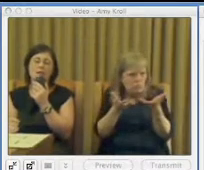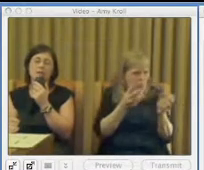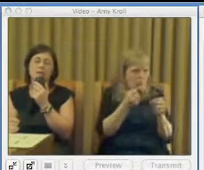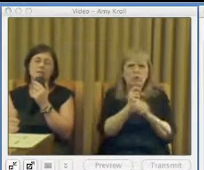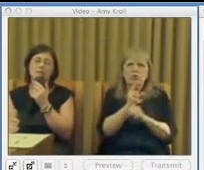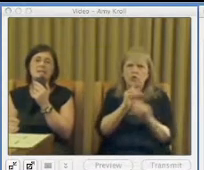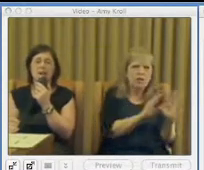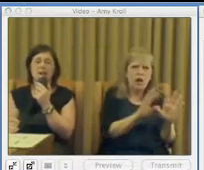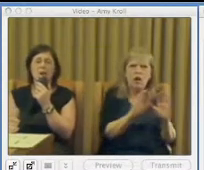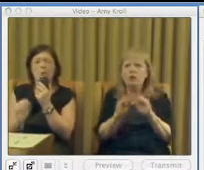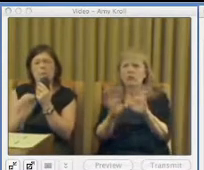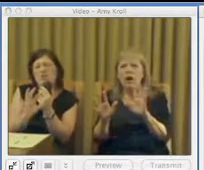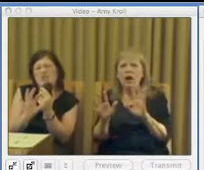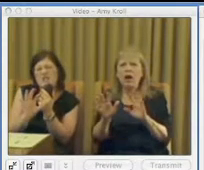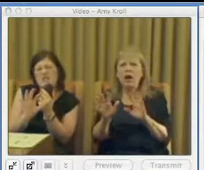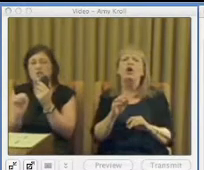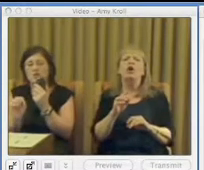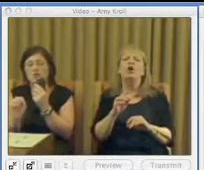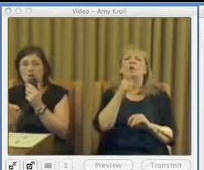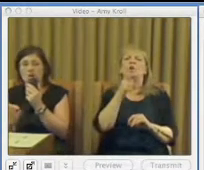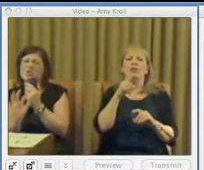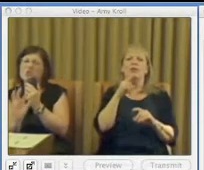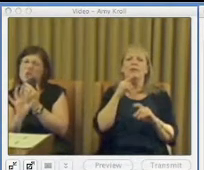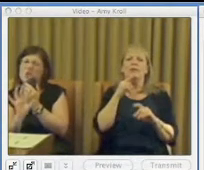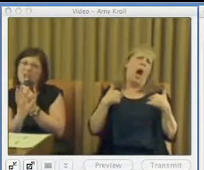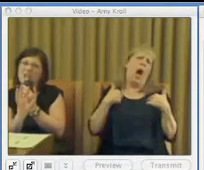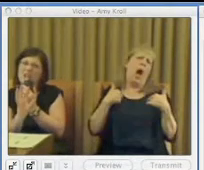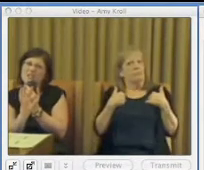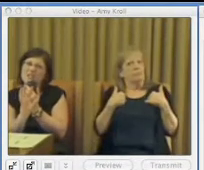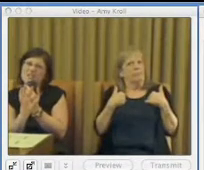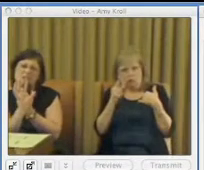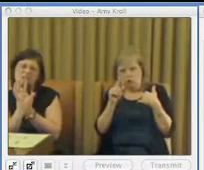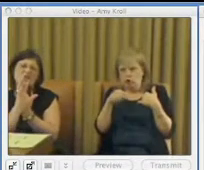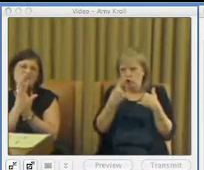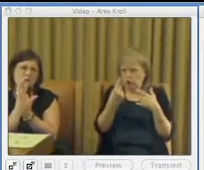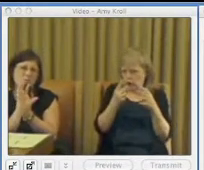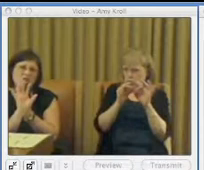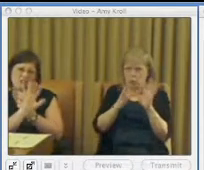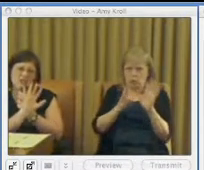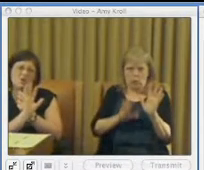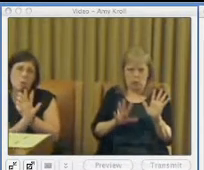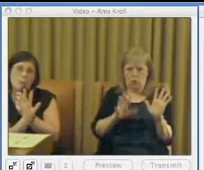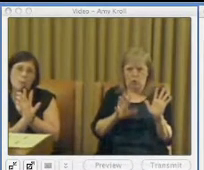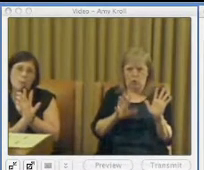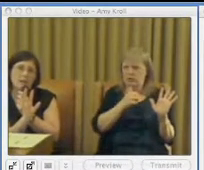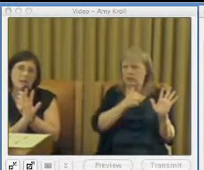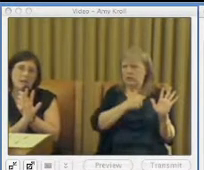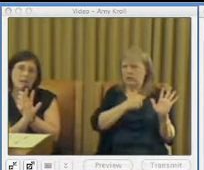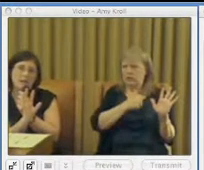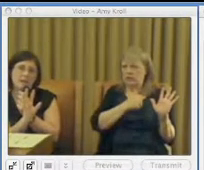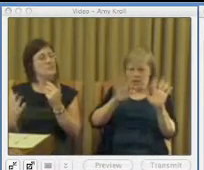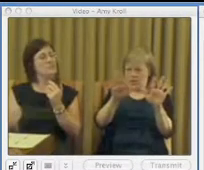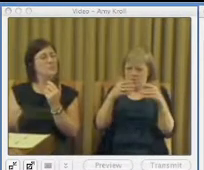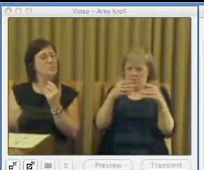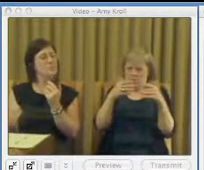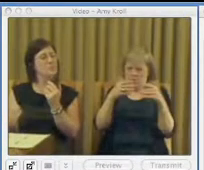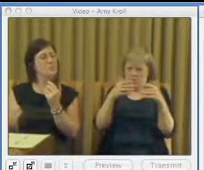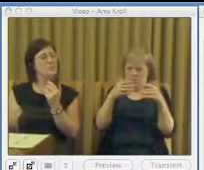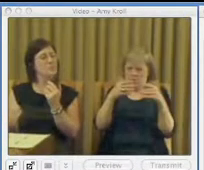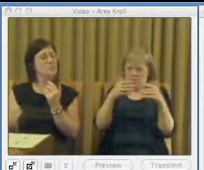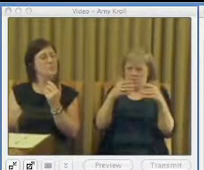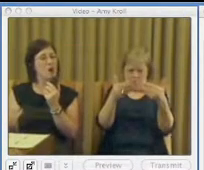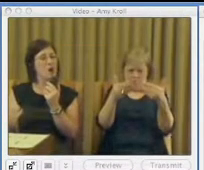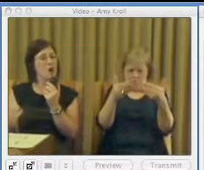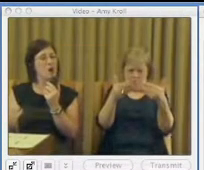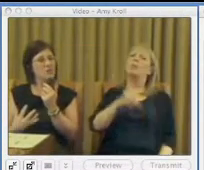And you don't need to say, oh, I'm just the interpreter, I'm sorry, I'm just the interpreter. Just ignore me. You can